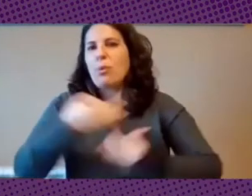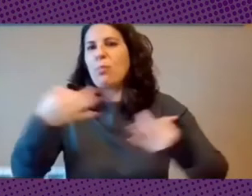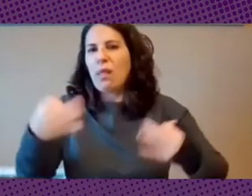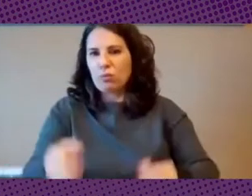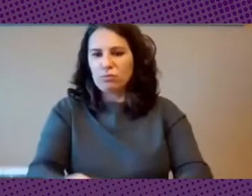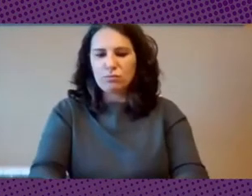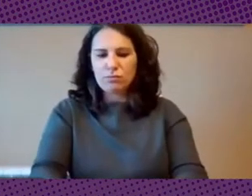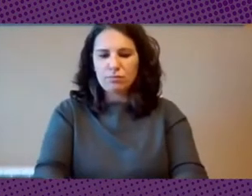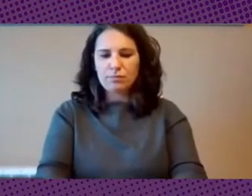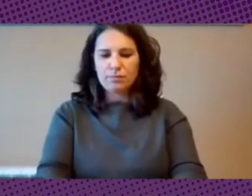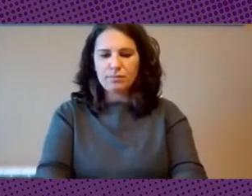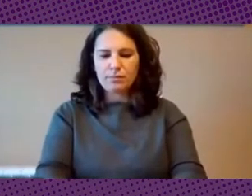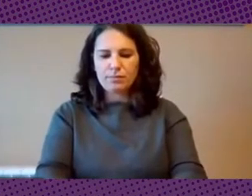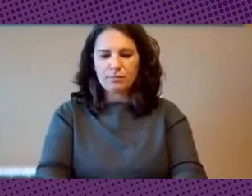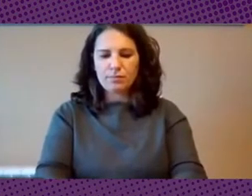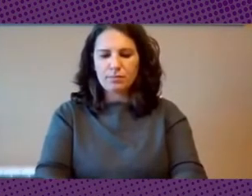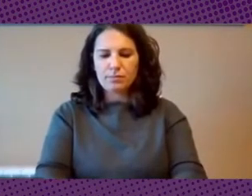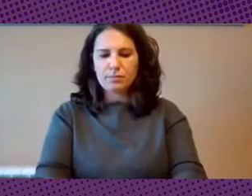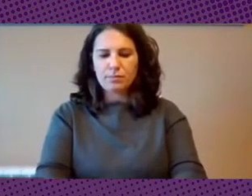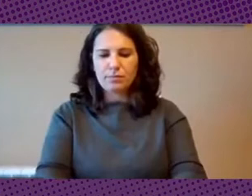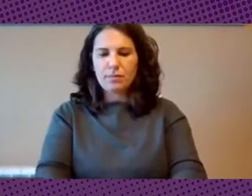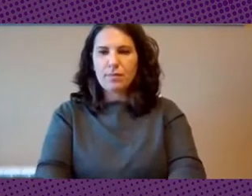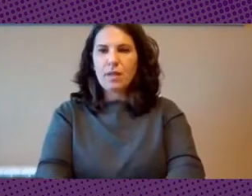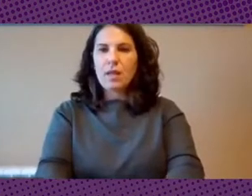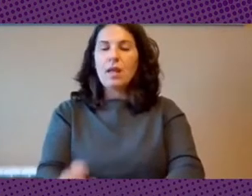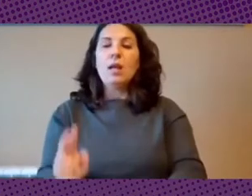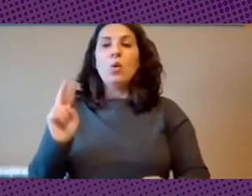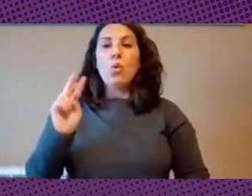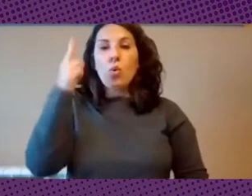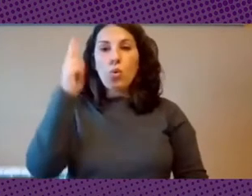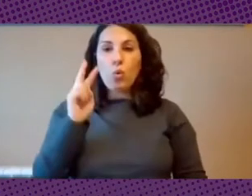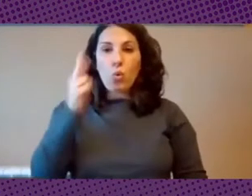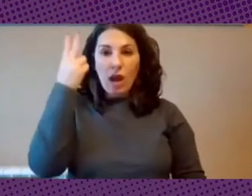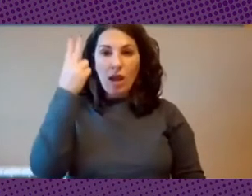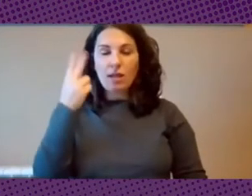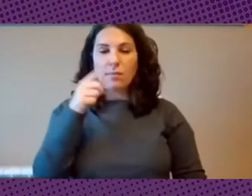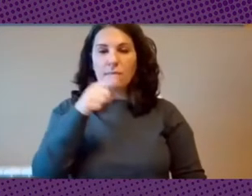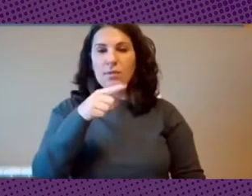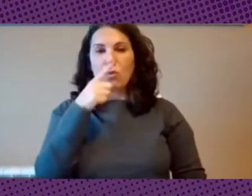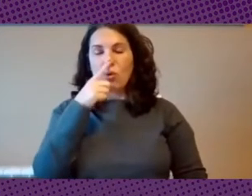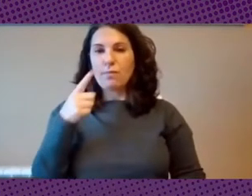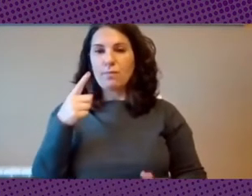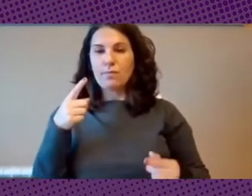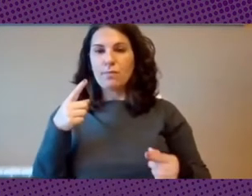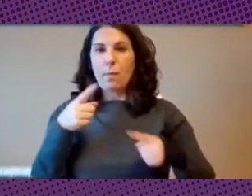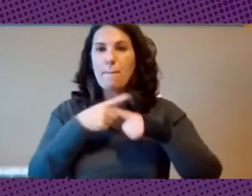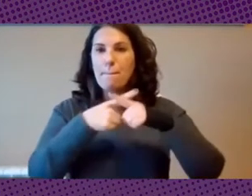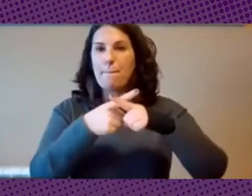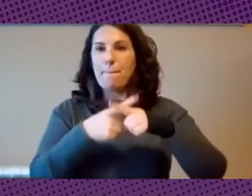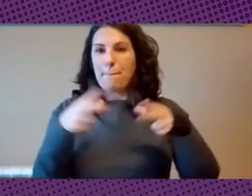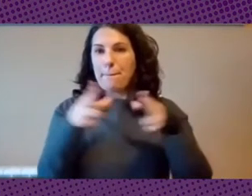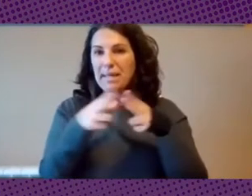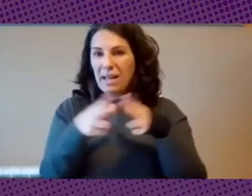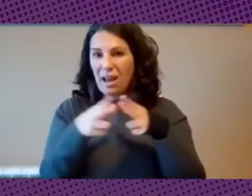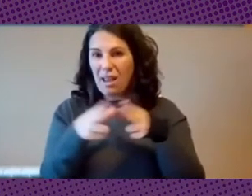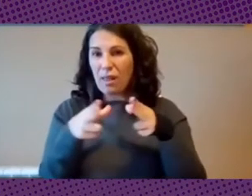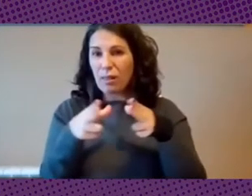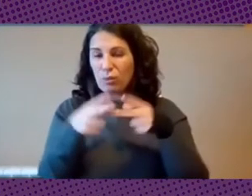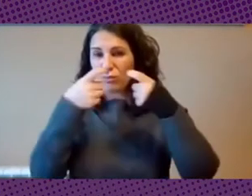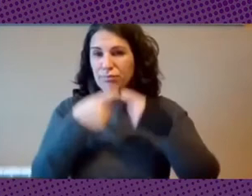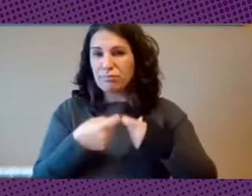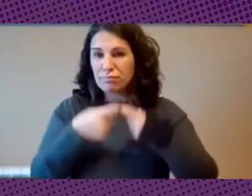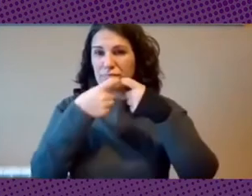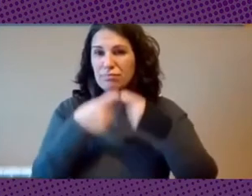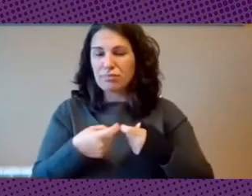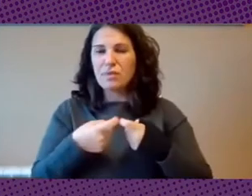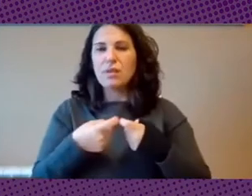what is the sort of line, where is the line drawn between what the state